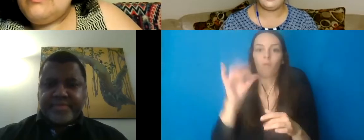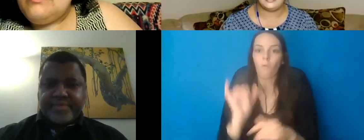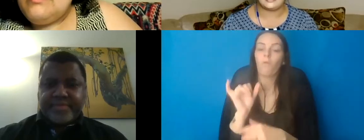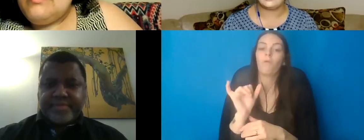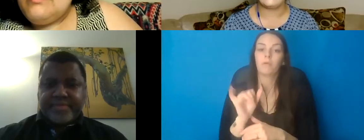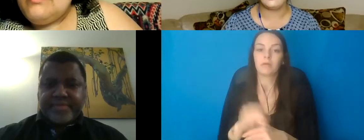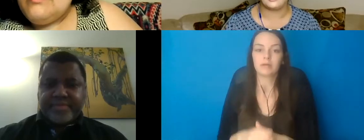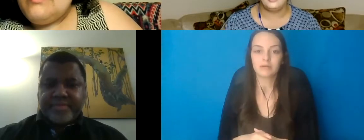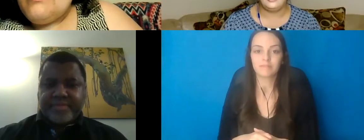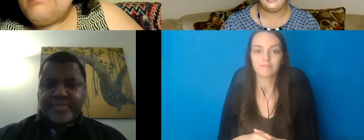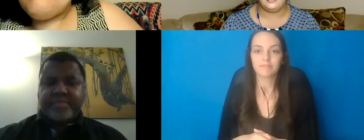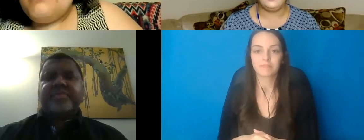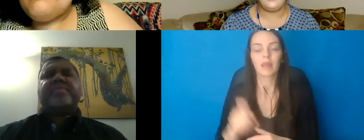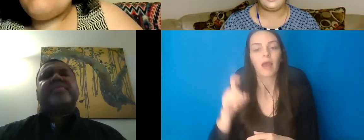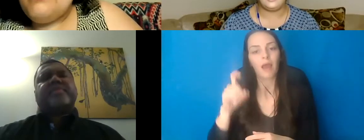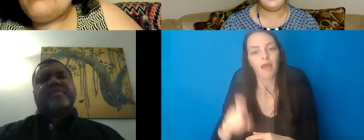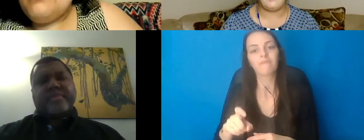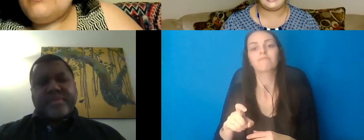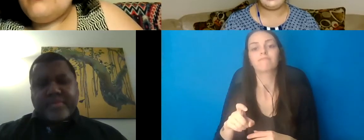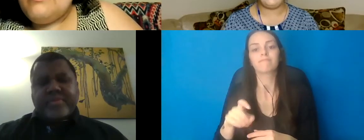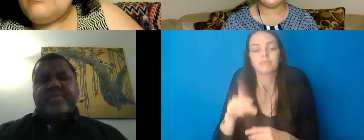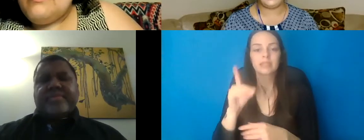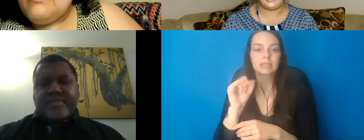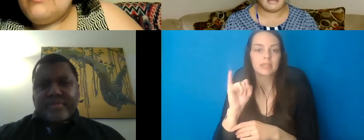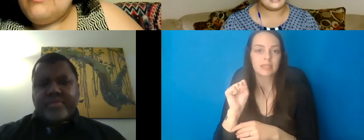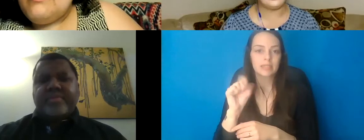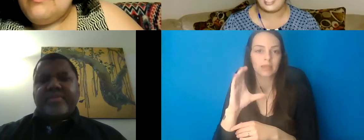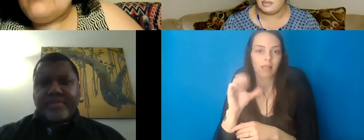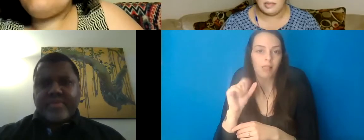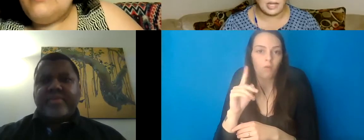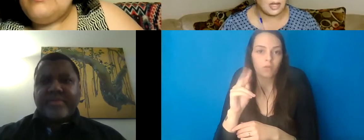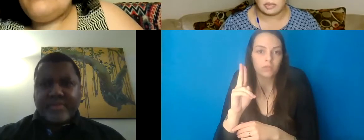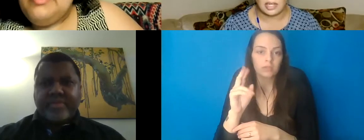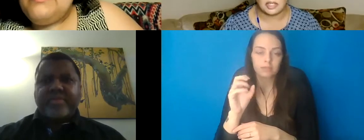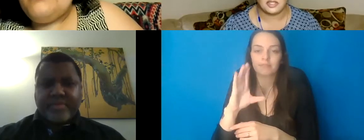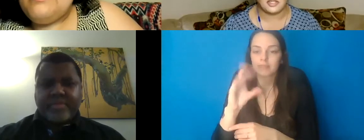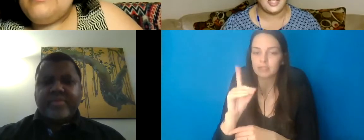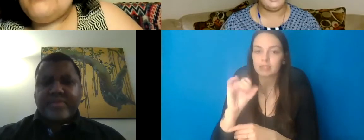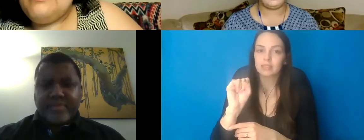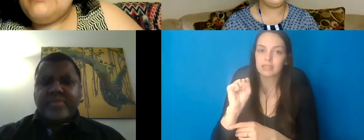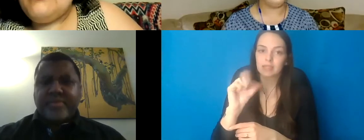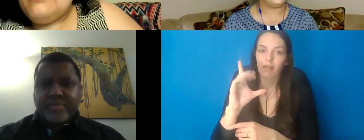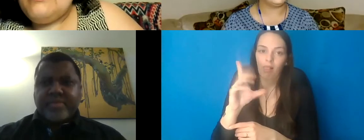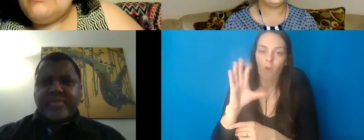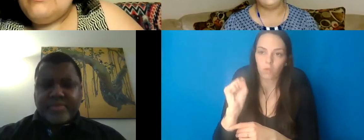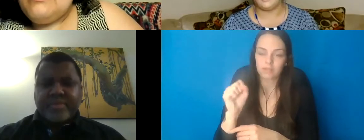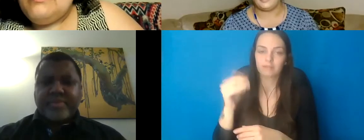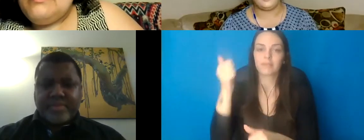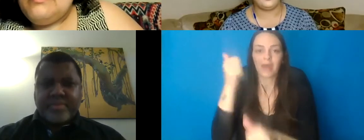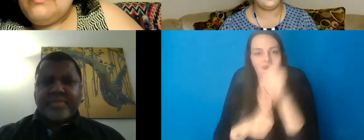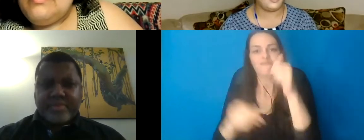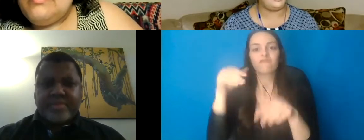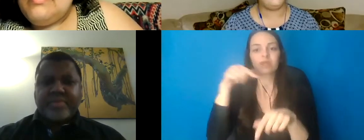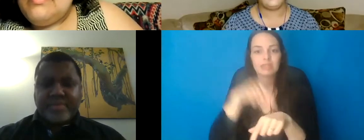is a disclosure. We have to basically come out every single time we meet a medical professional. We have to tell them basically who are we, what